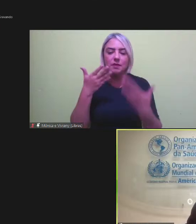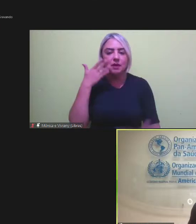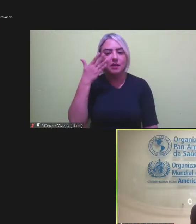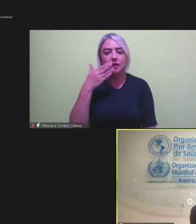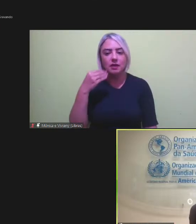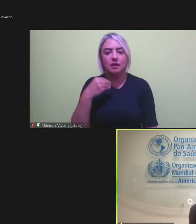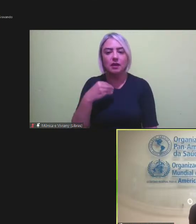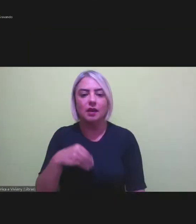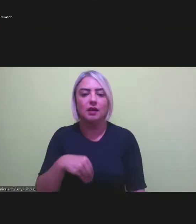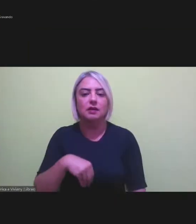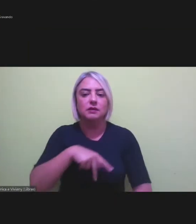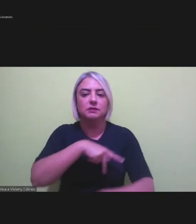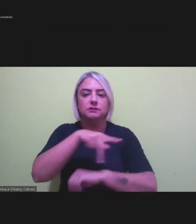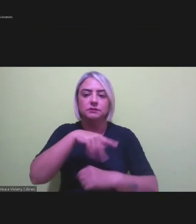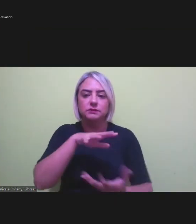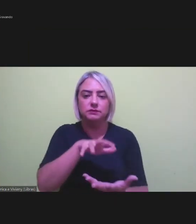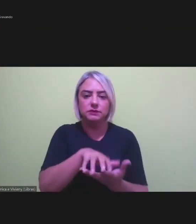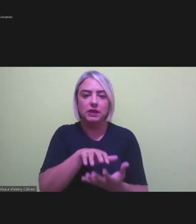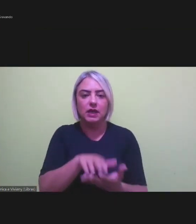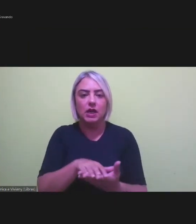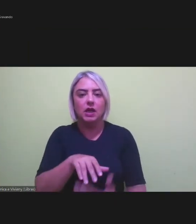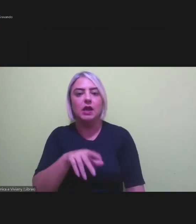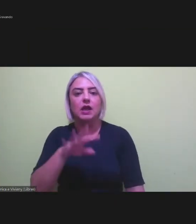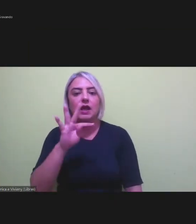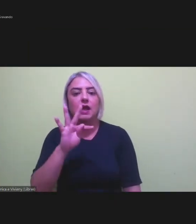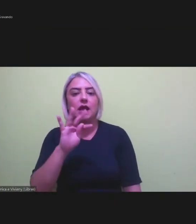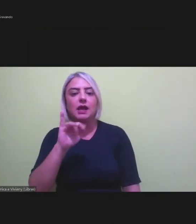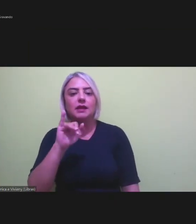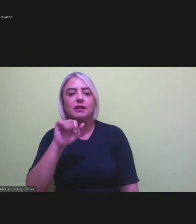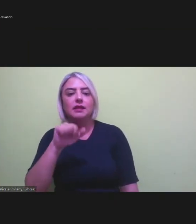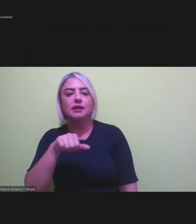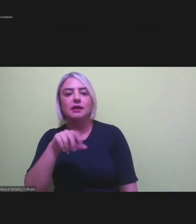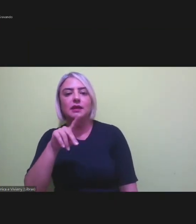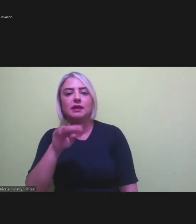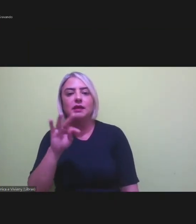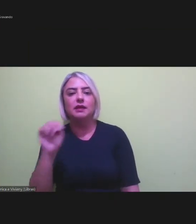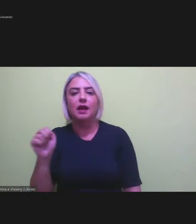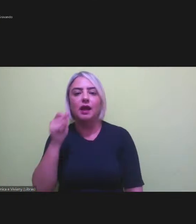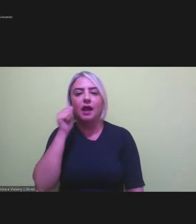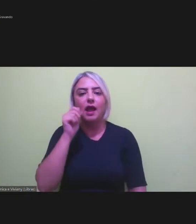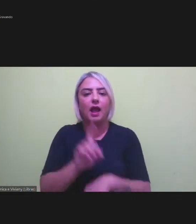Now we're going to have the international experience from Trinidad and Tobago.